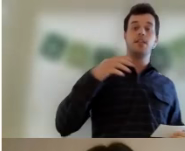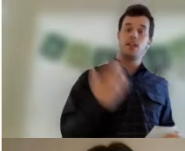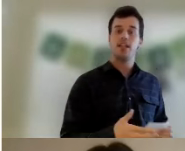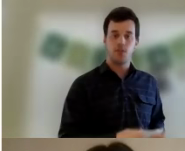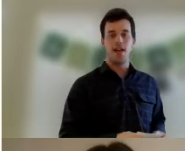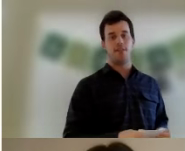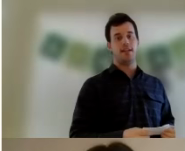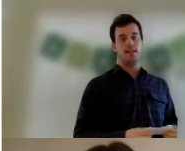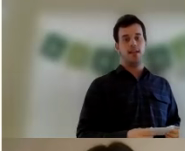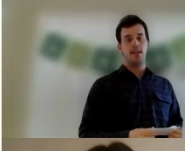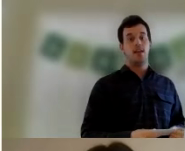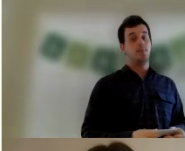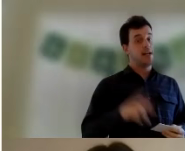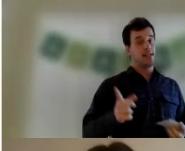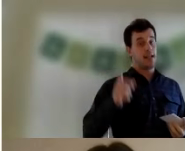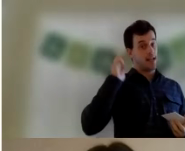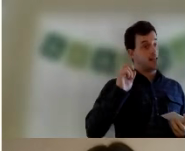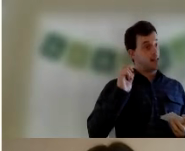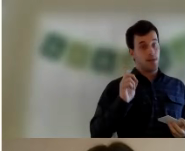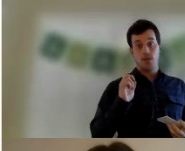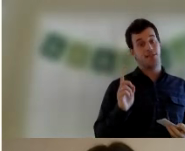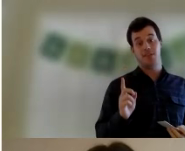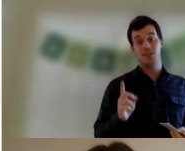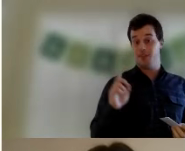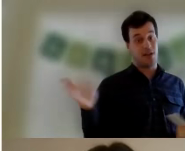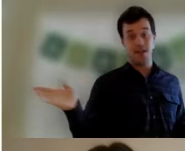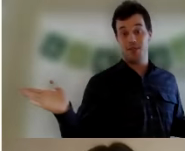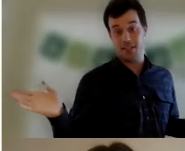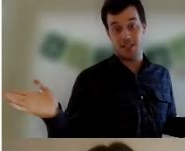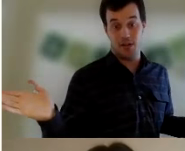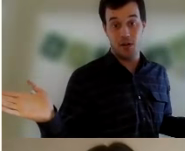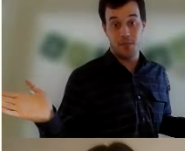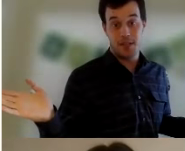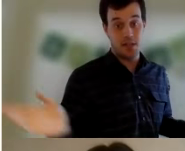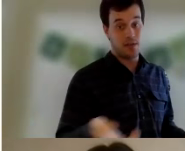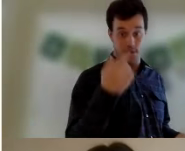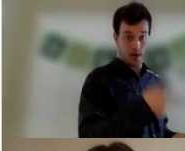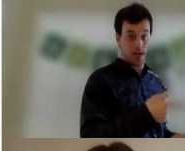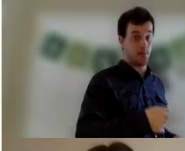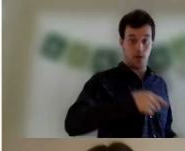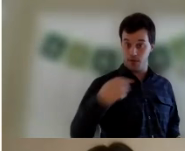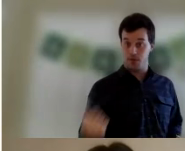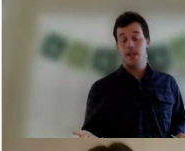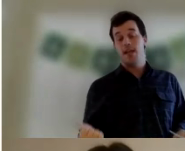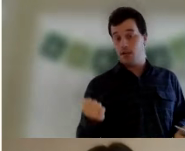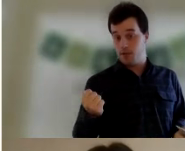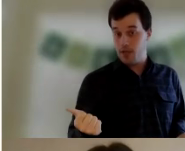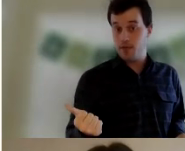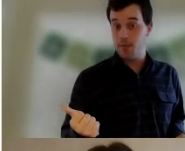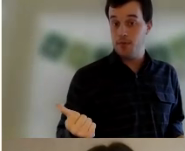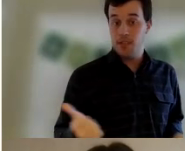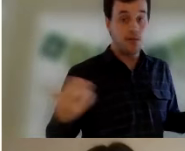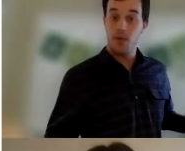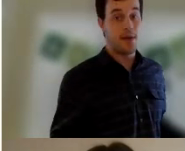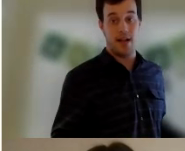hours stuck in traffic. But you don't have to drive anywhere since you're at home. If you're working from home, you're